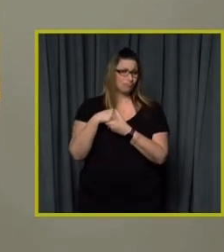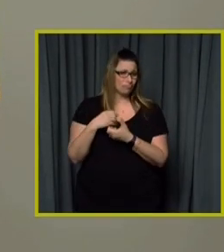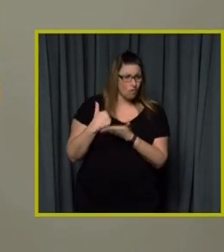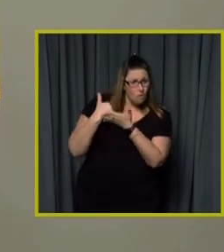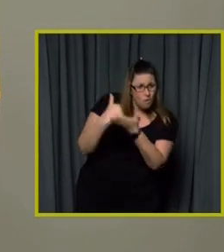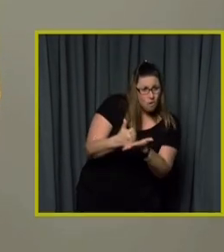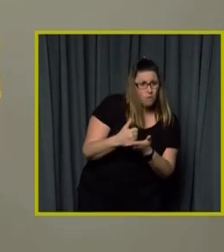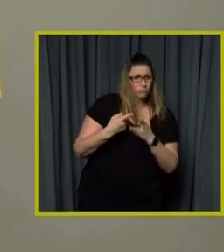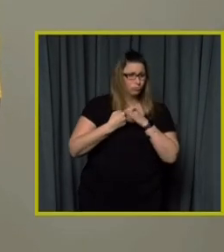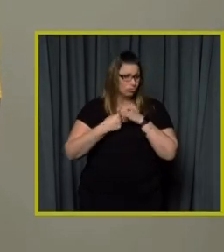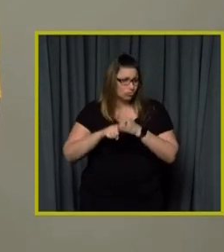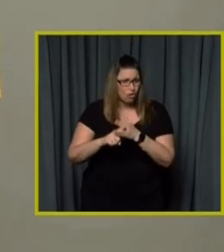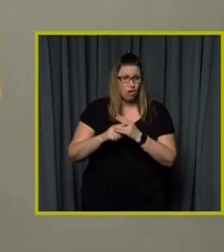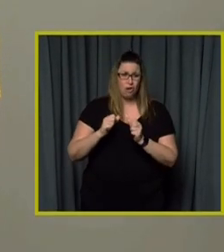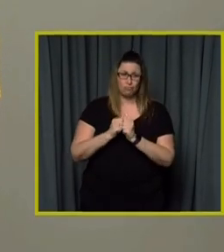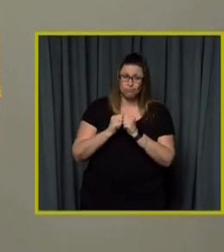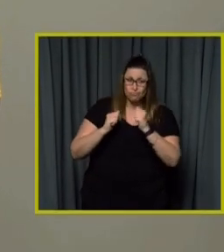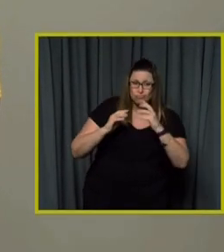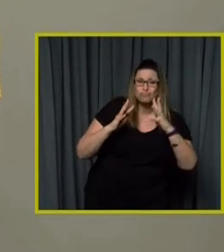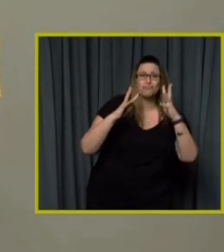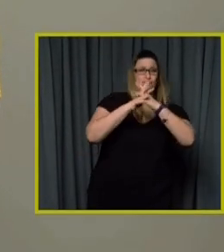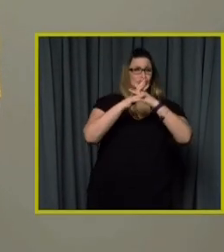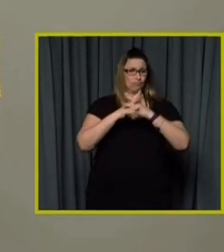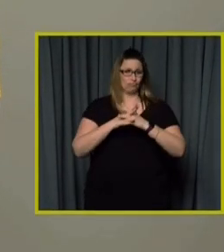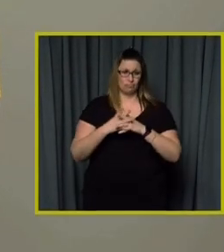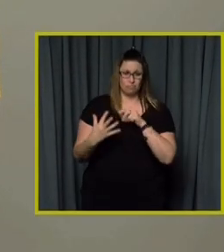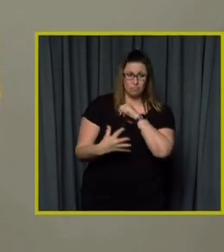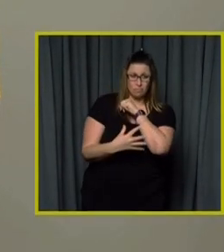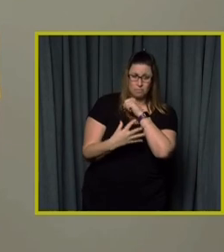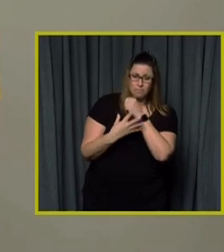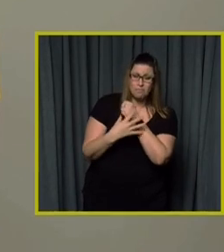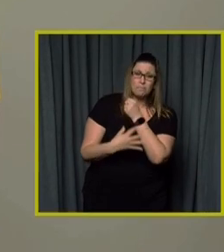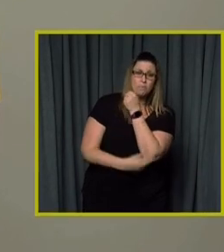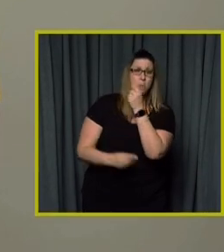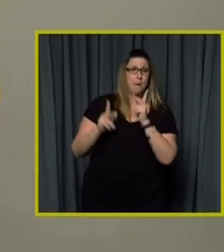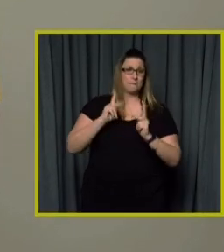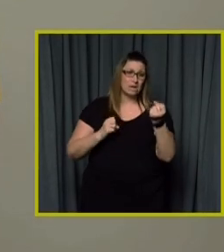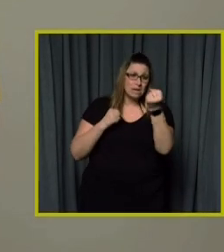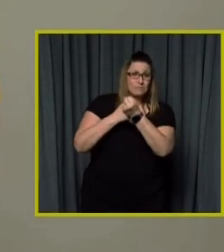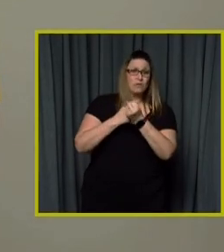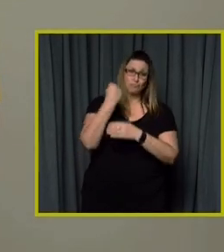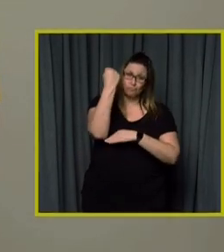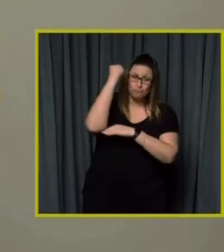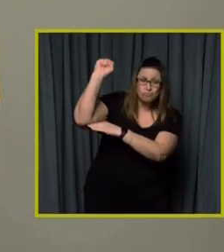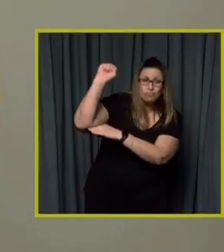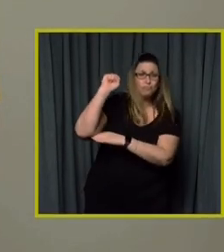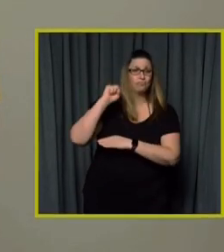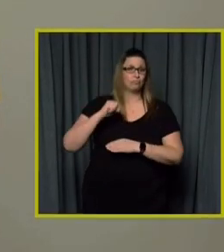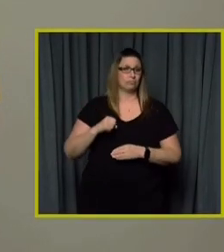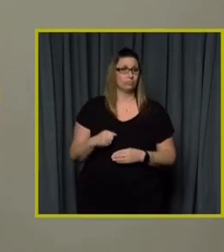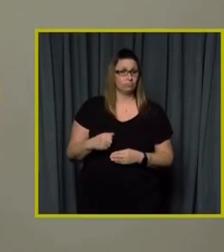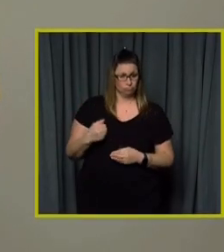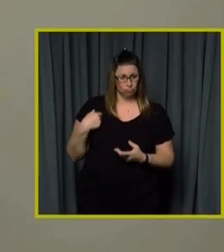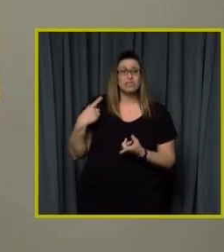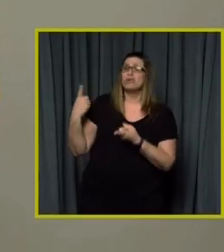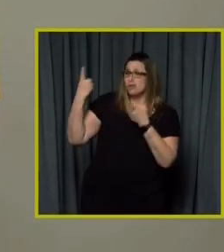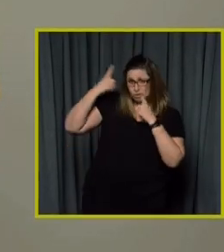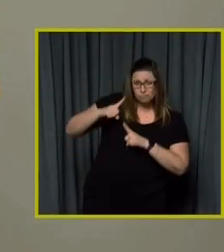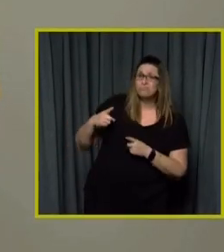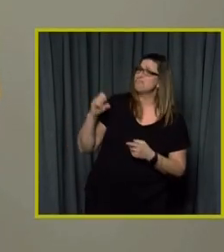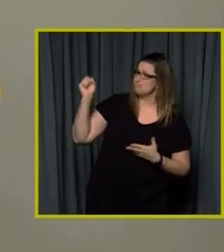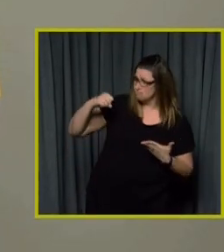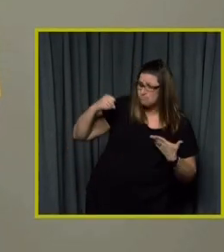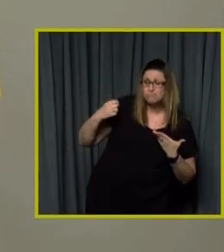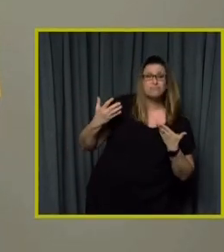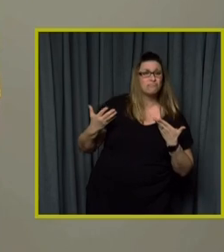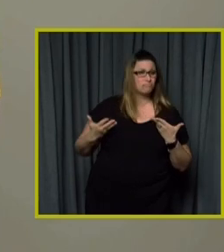help the Poor People's Campaign so that we can get started. And we agreed, but we said to Dr. King before